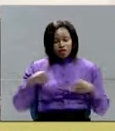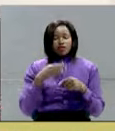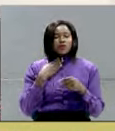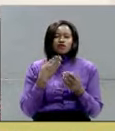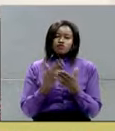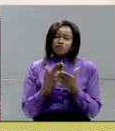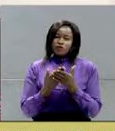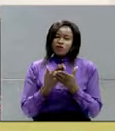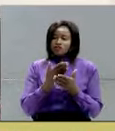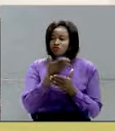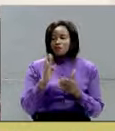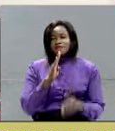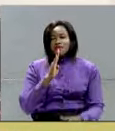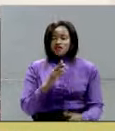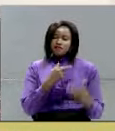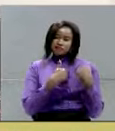are responsible,